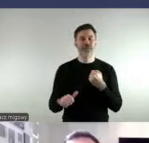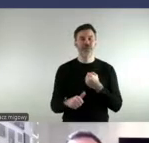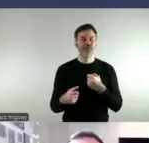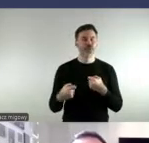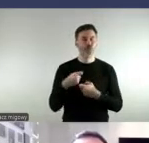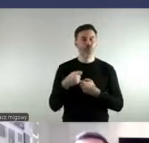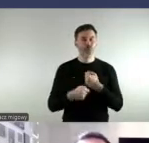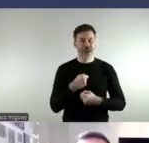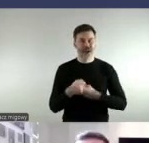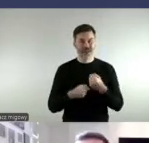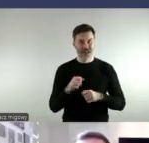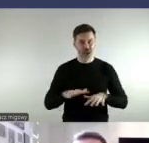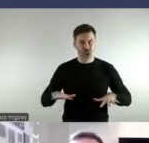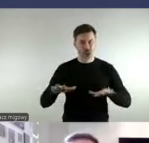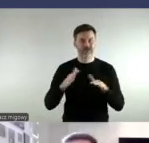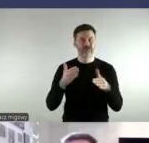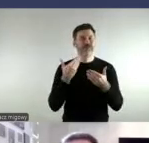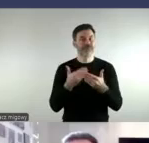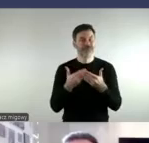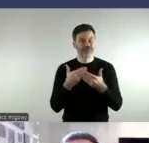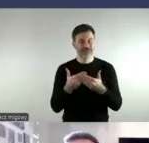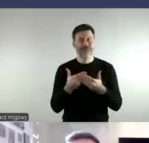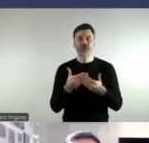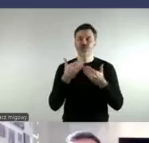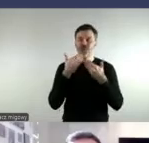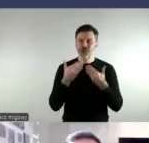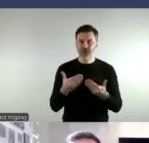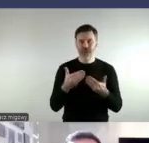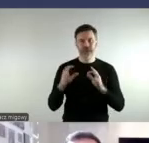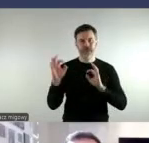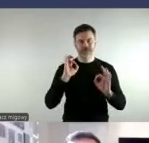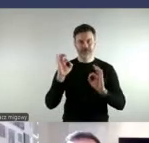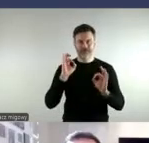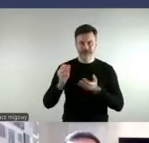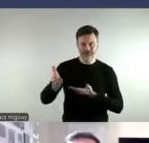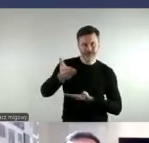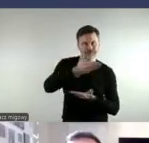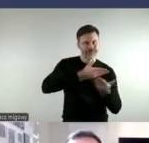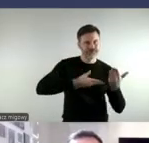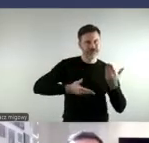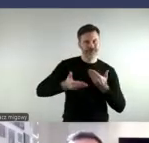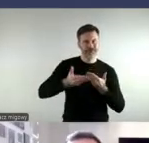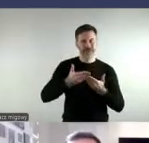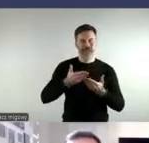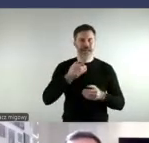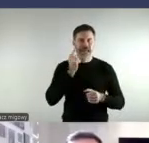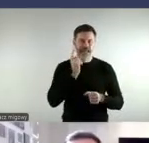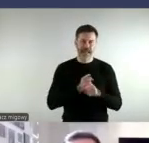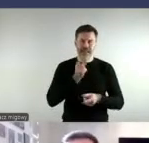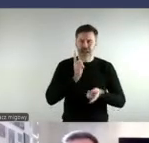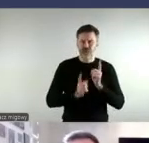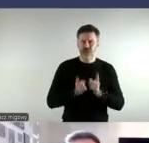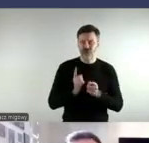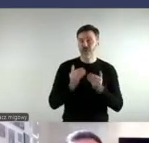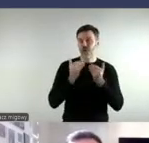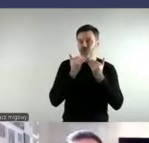istotna, local level is ponieważ so to właśnie important, nam pozwala na because wymianę this tych helps informacji, na us to przyspieszanie exchange decyzji, information, na to make the uczestnictwo decisions i faster, jak